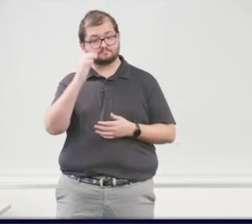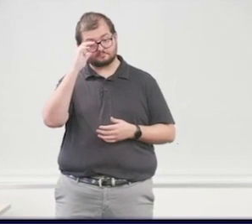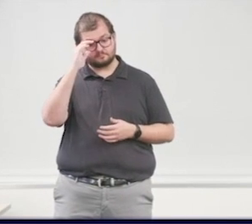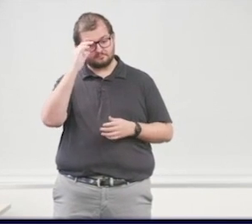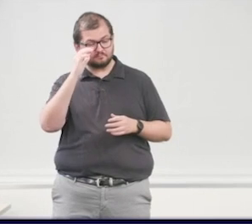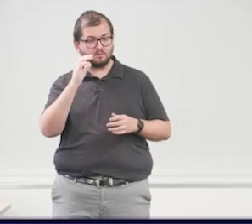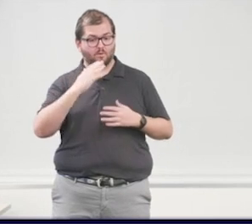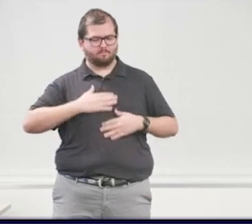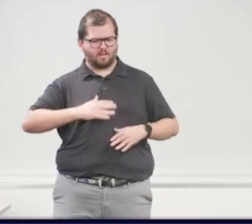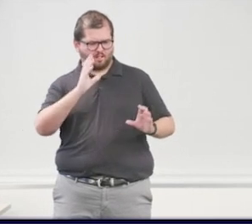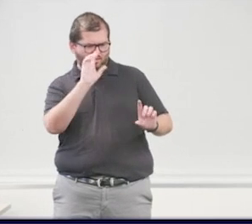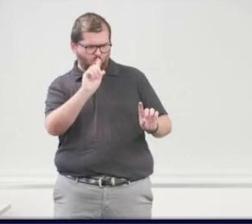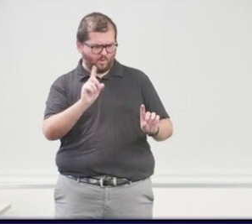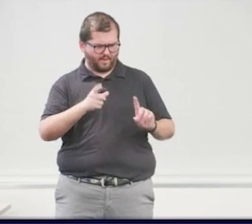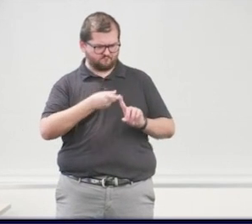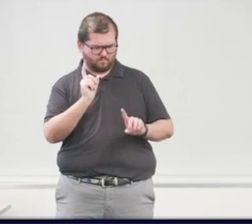source. So